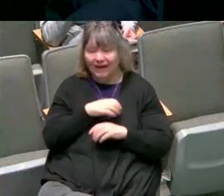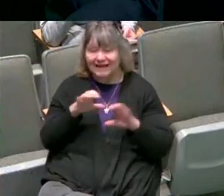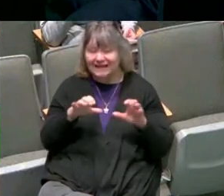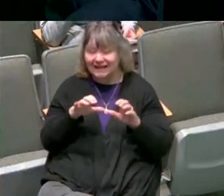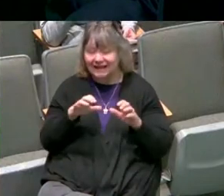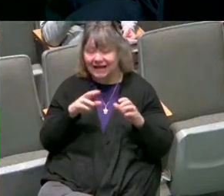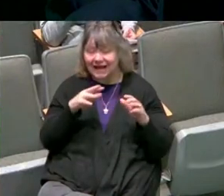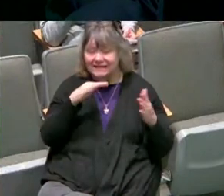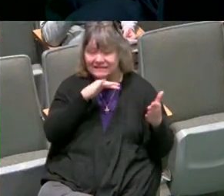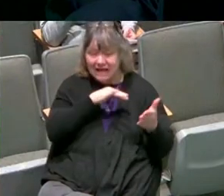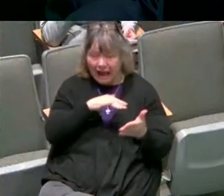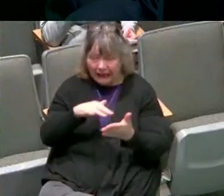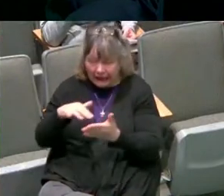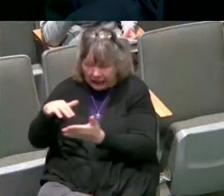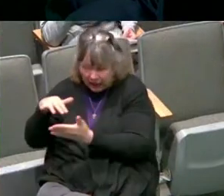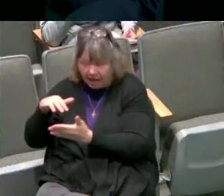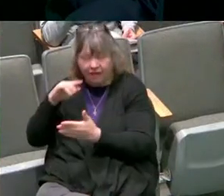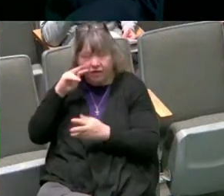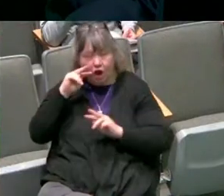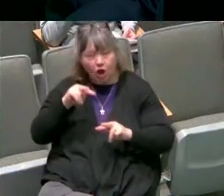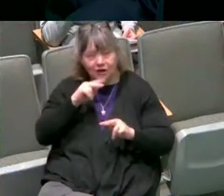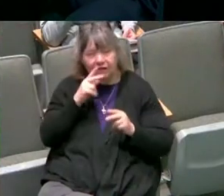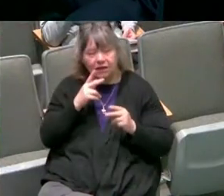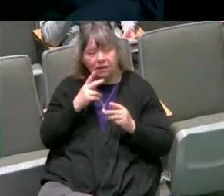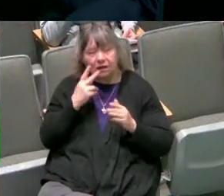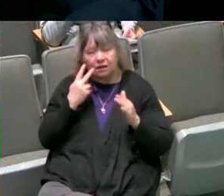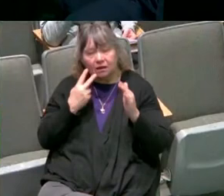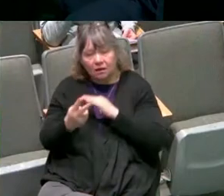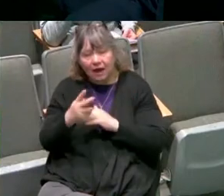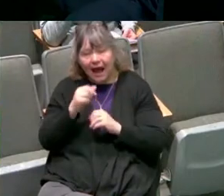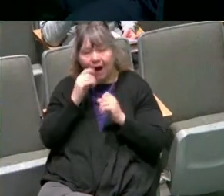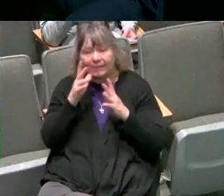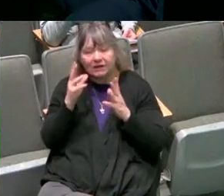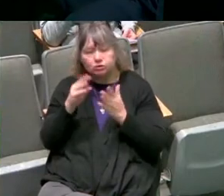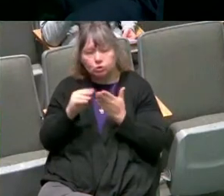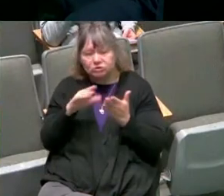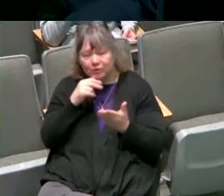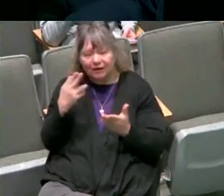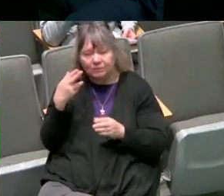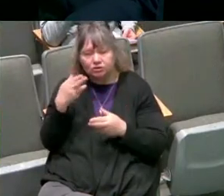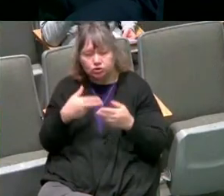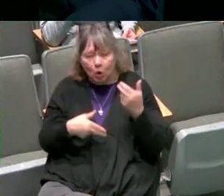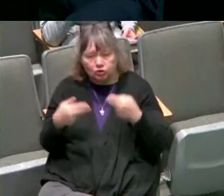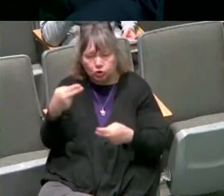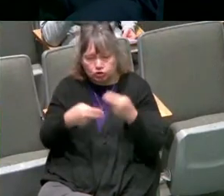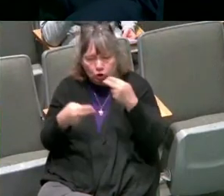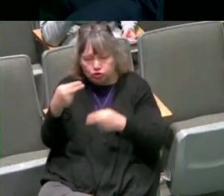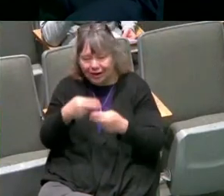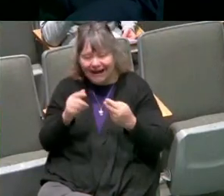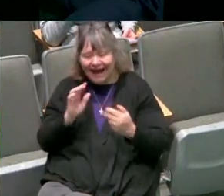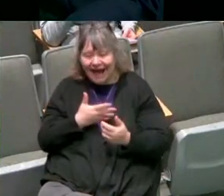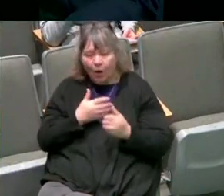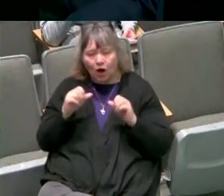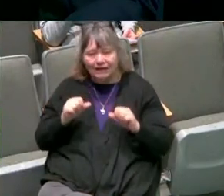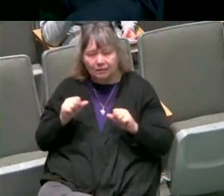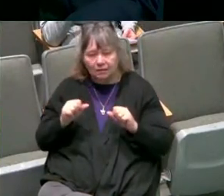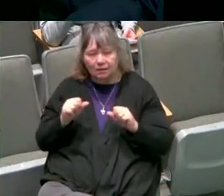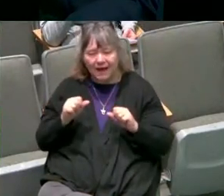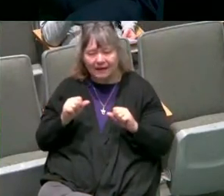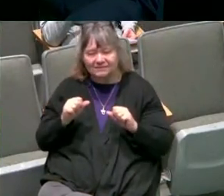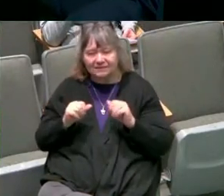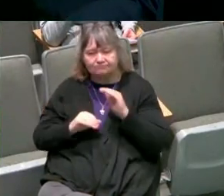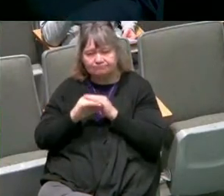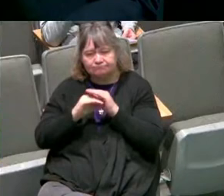district-wide study that looked at these enrollment projections and what our existing capacity can